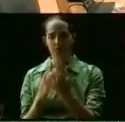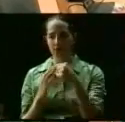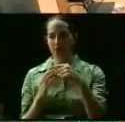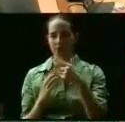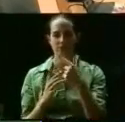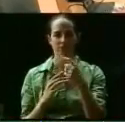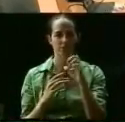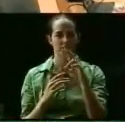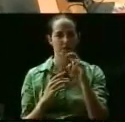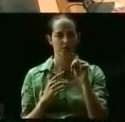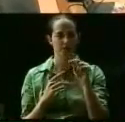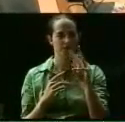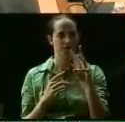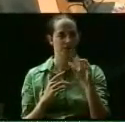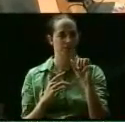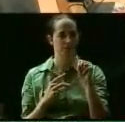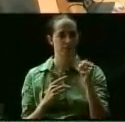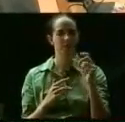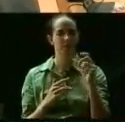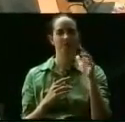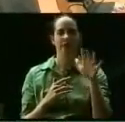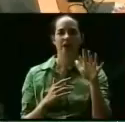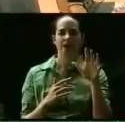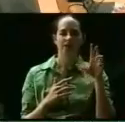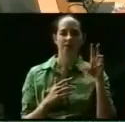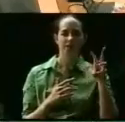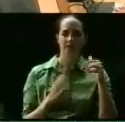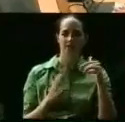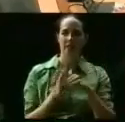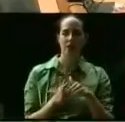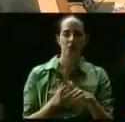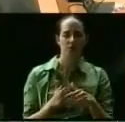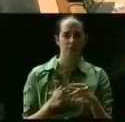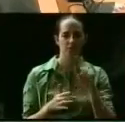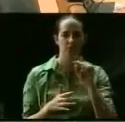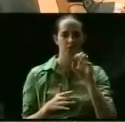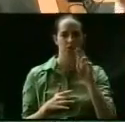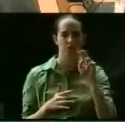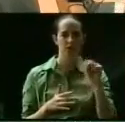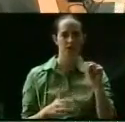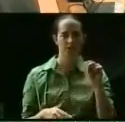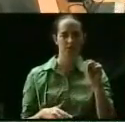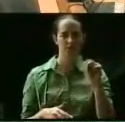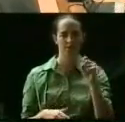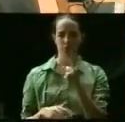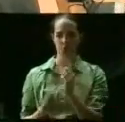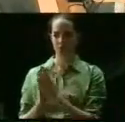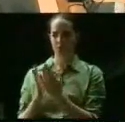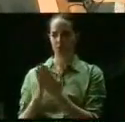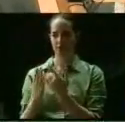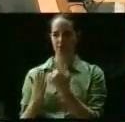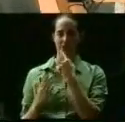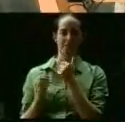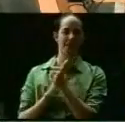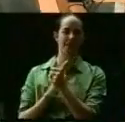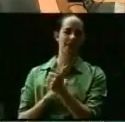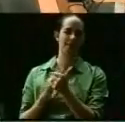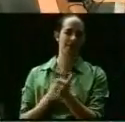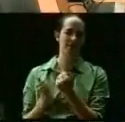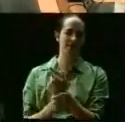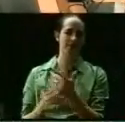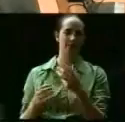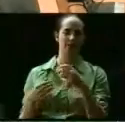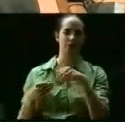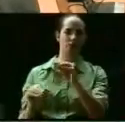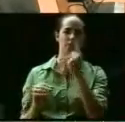they processed that vary 5,000 and 6,000 tons. They have one set of books that says they passed everything and sold it all for